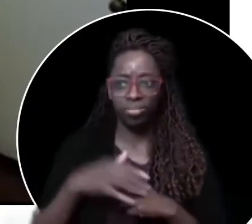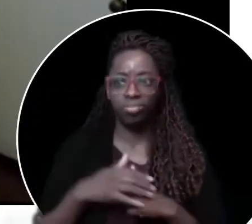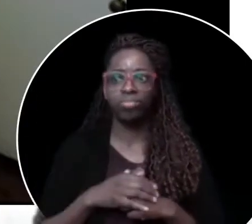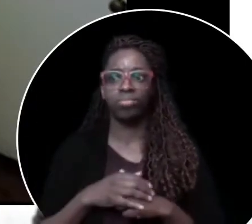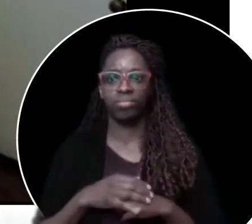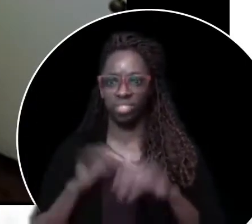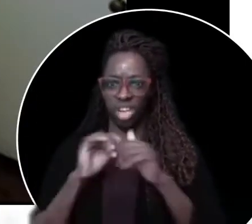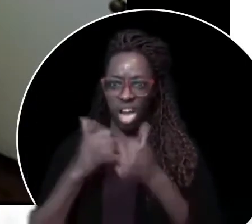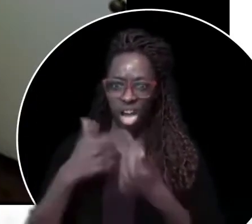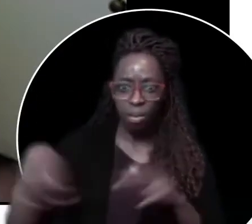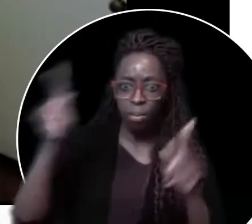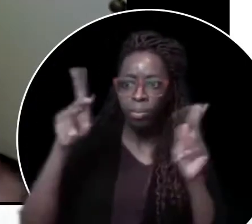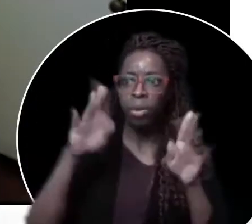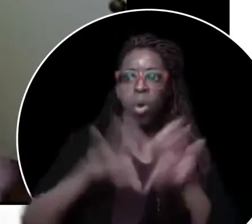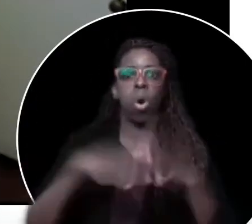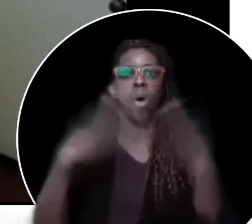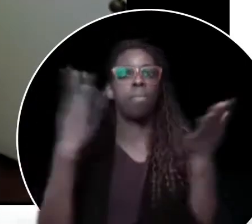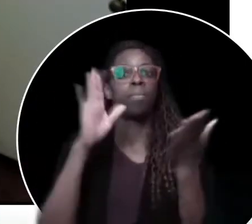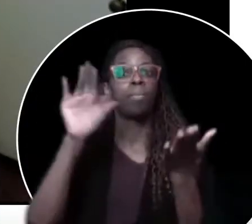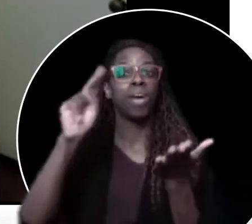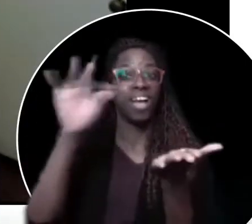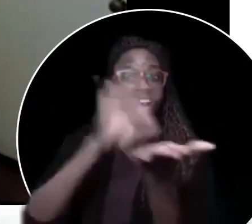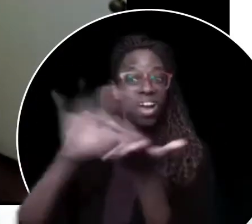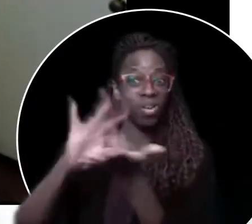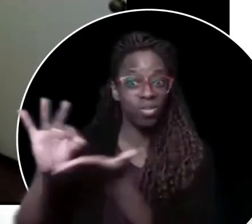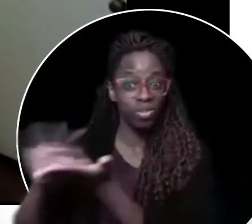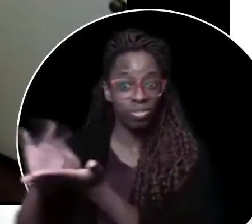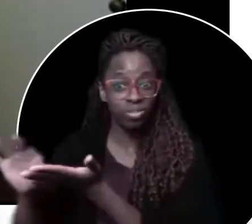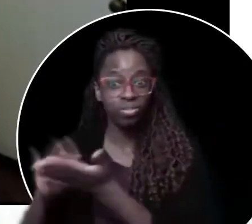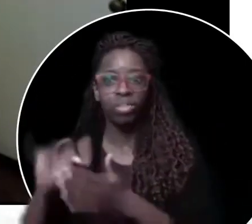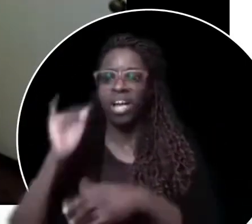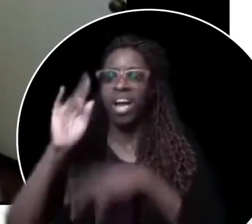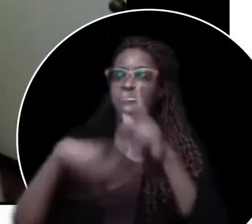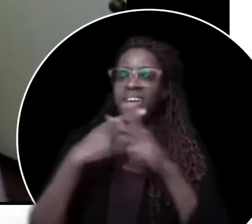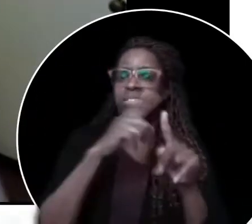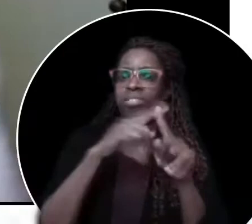with people, as humans, right, that are